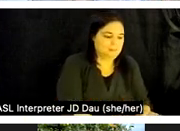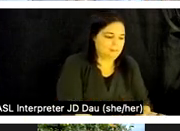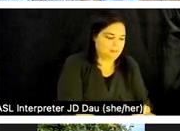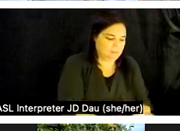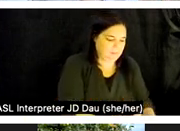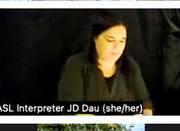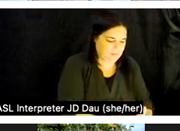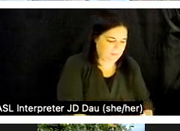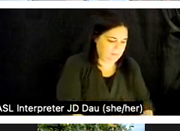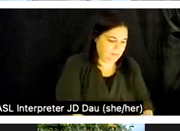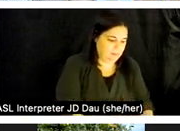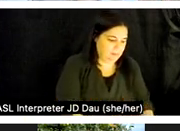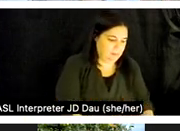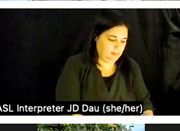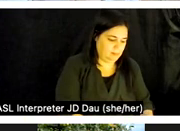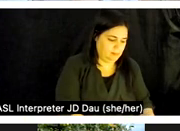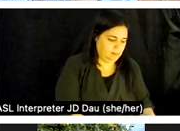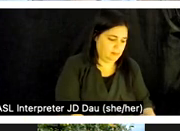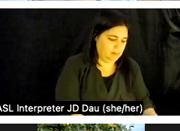And